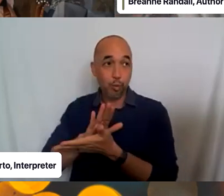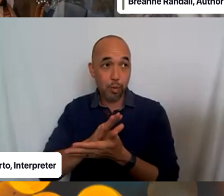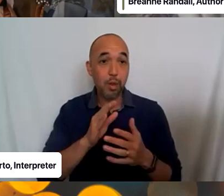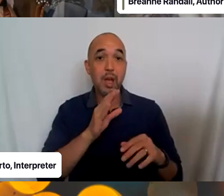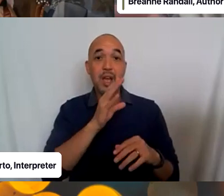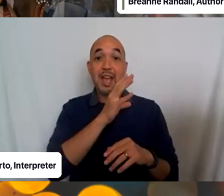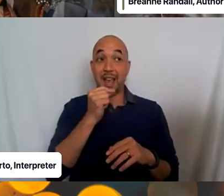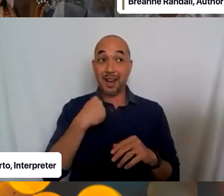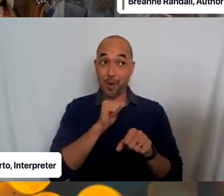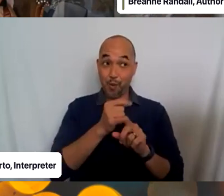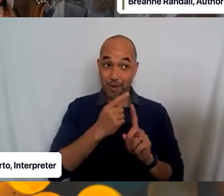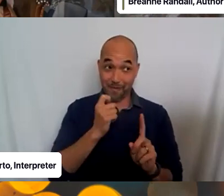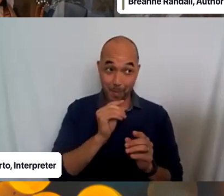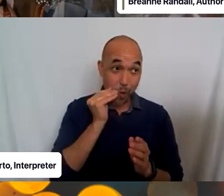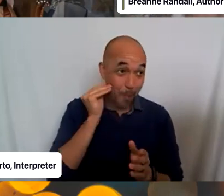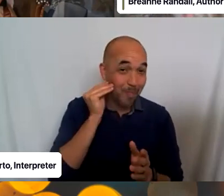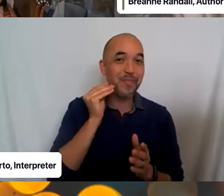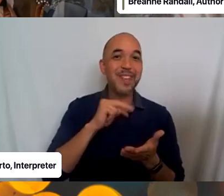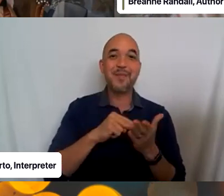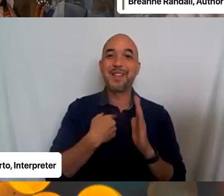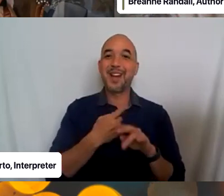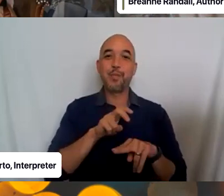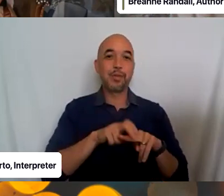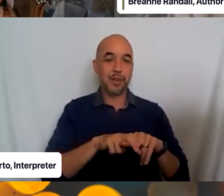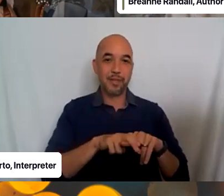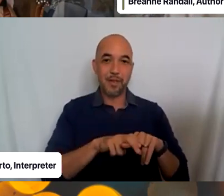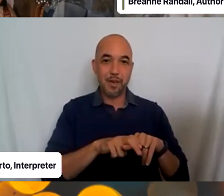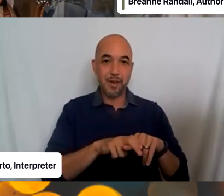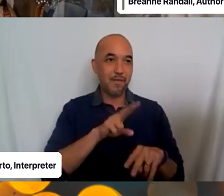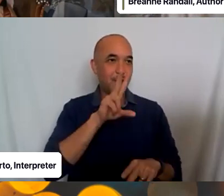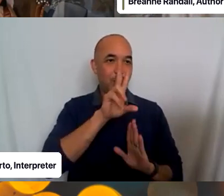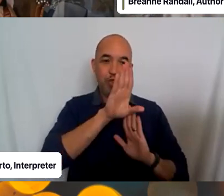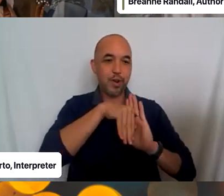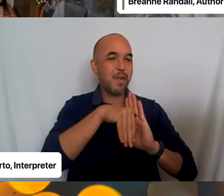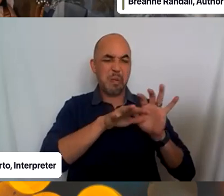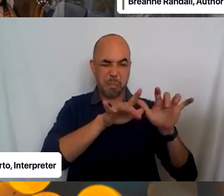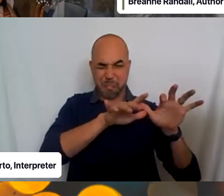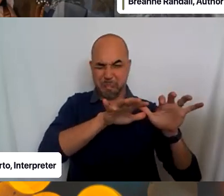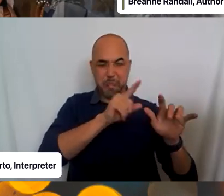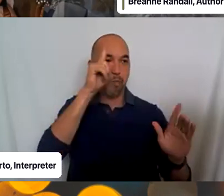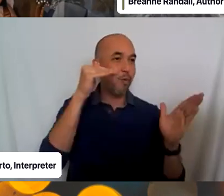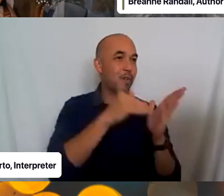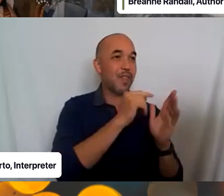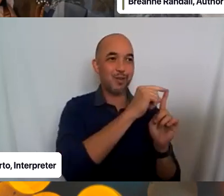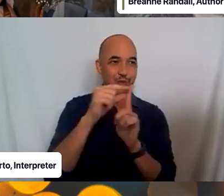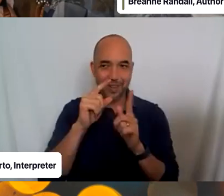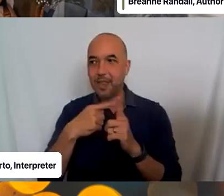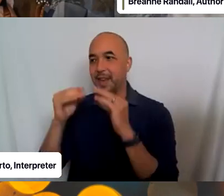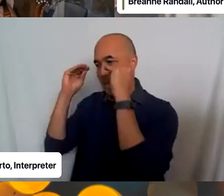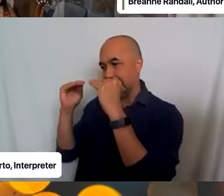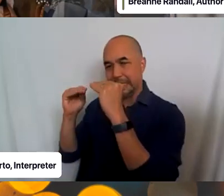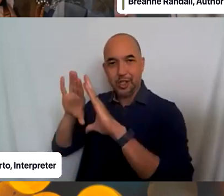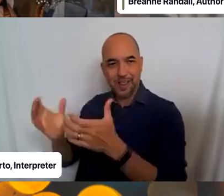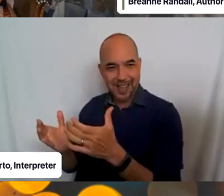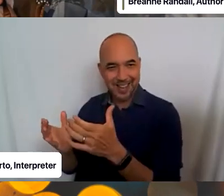from home, so I will sit down for 30 minutes and pump out 1,000 words and then go to homeschooling or cleaning the